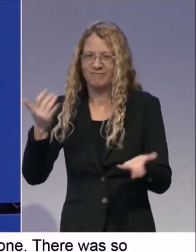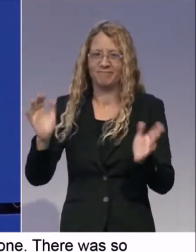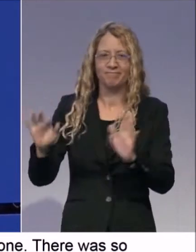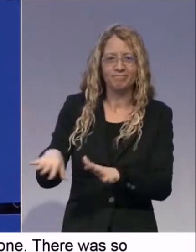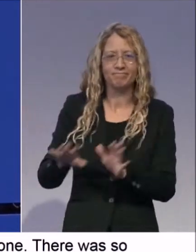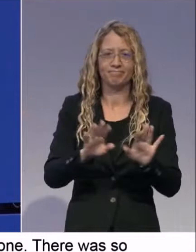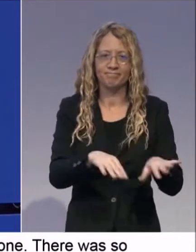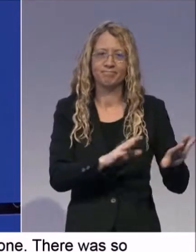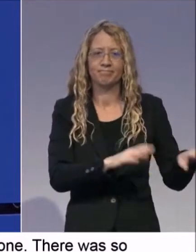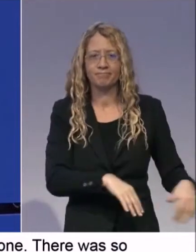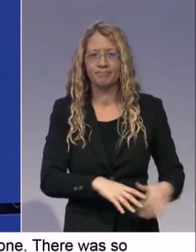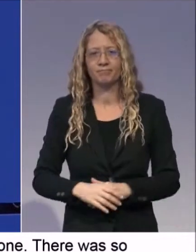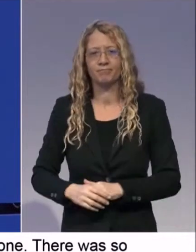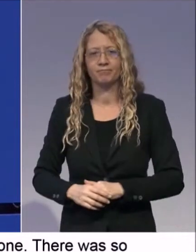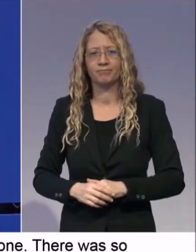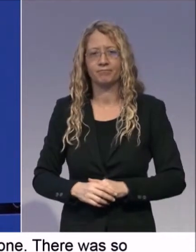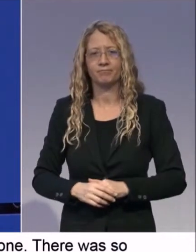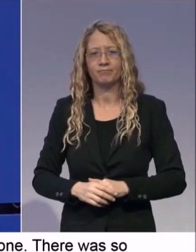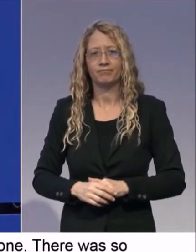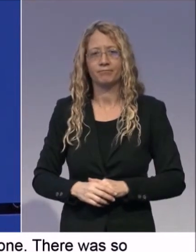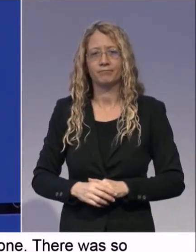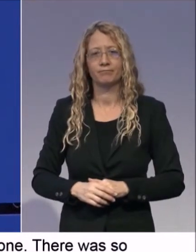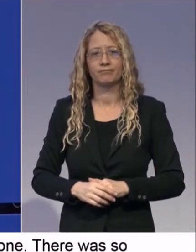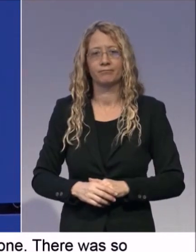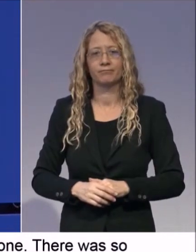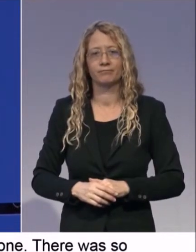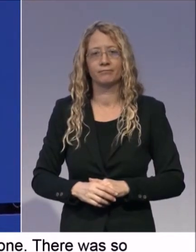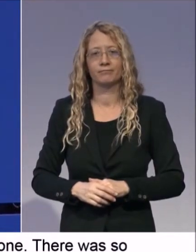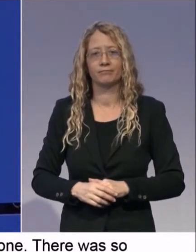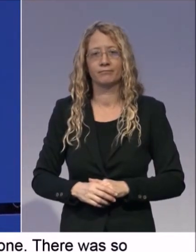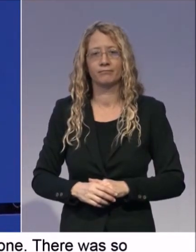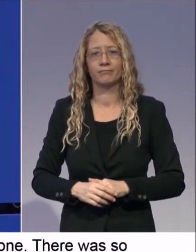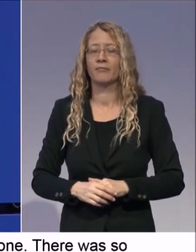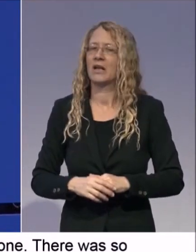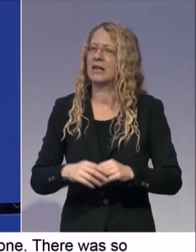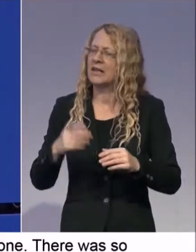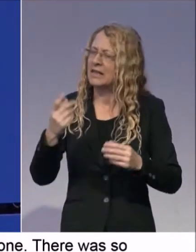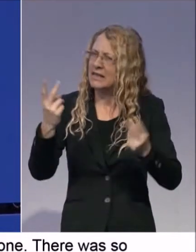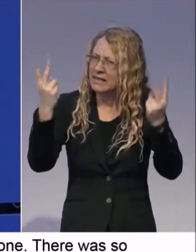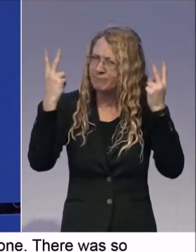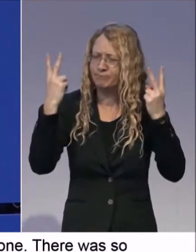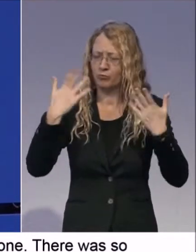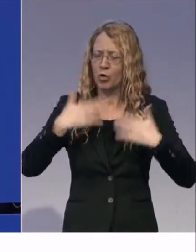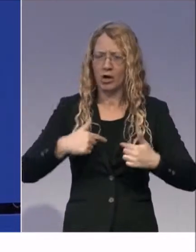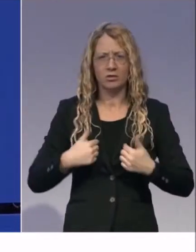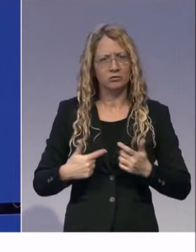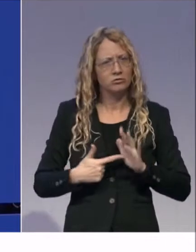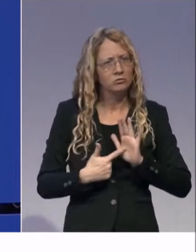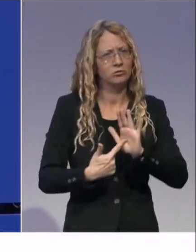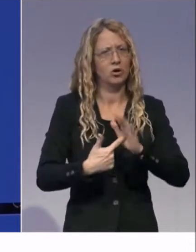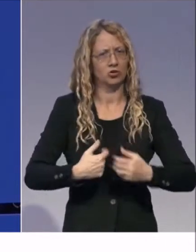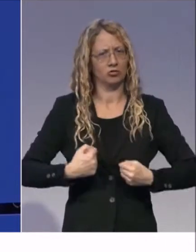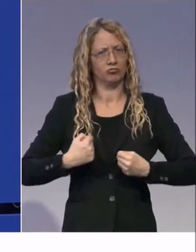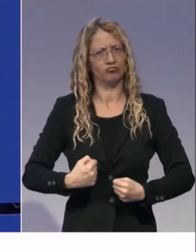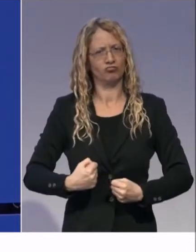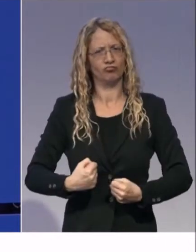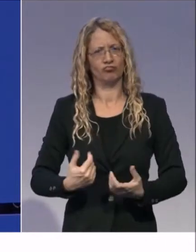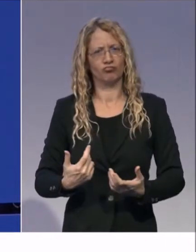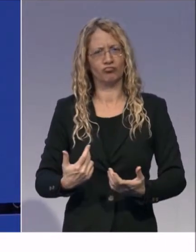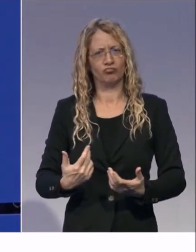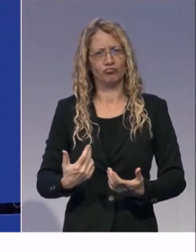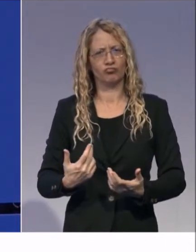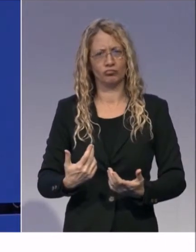better self-advocates. And I know some of you are incredible at that, but it is the most important skill. I have to do it even